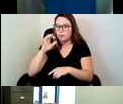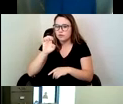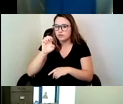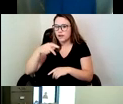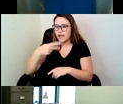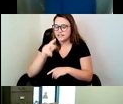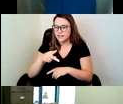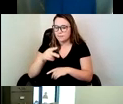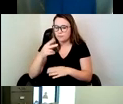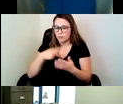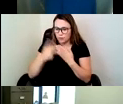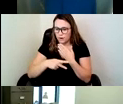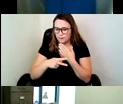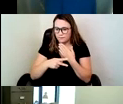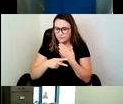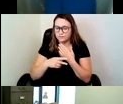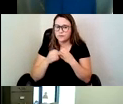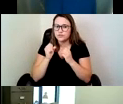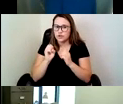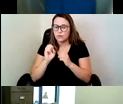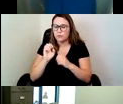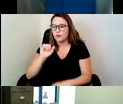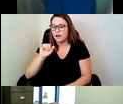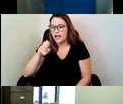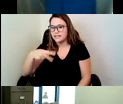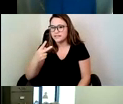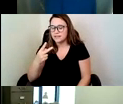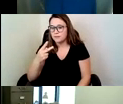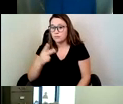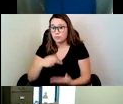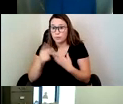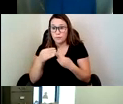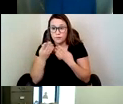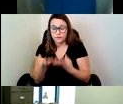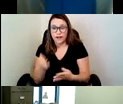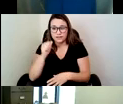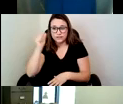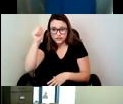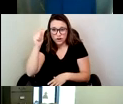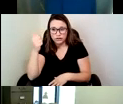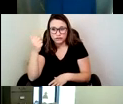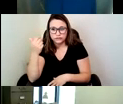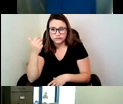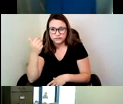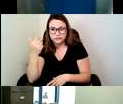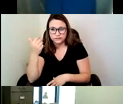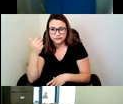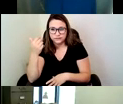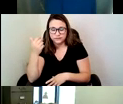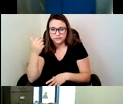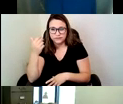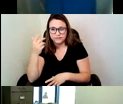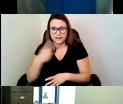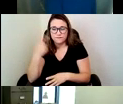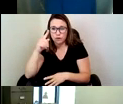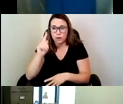EISEP will provide for adult day programming, so the caregiver